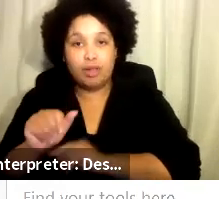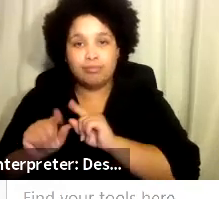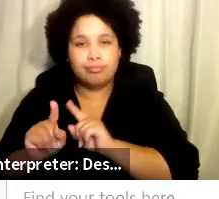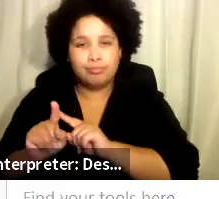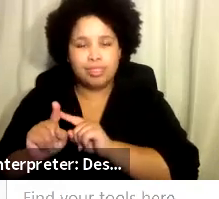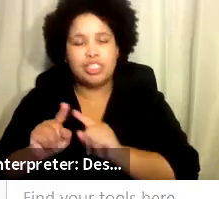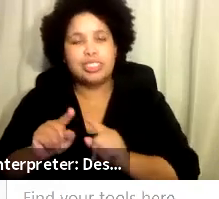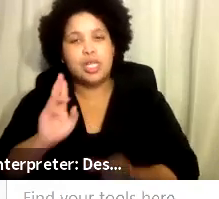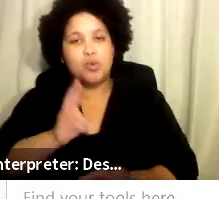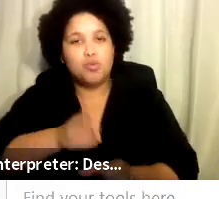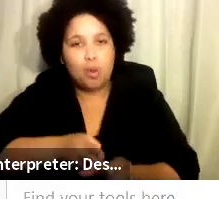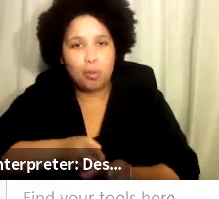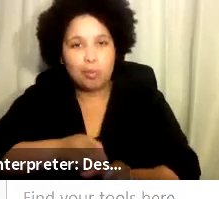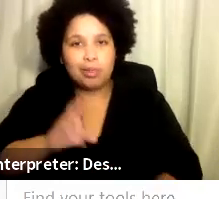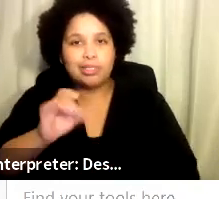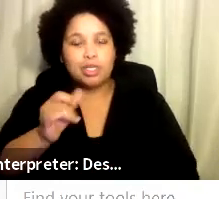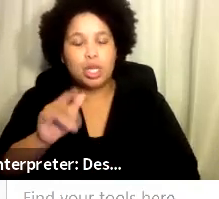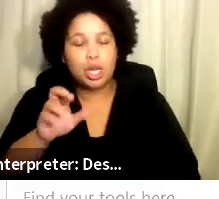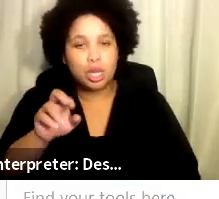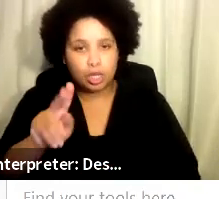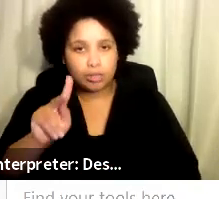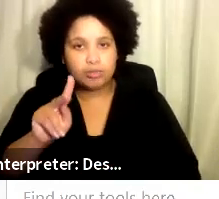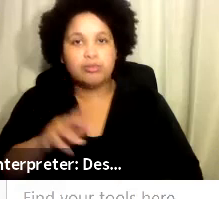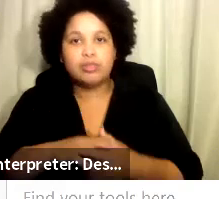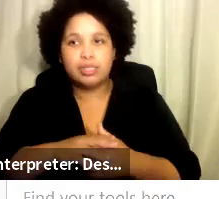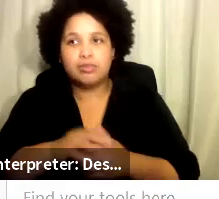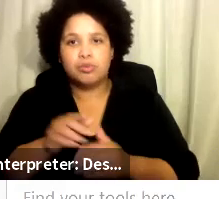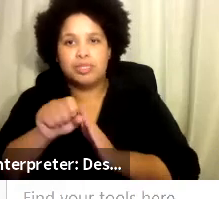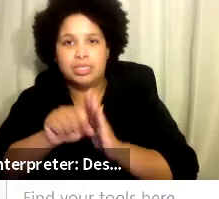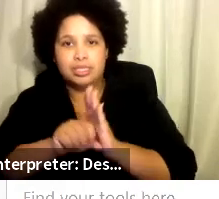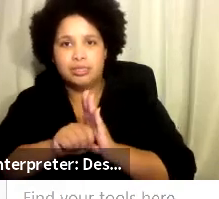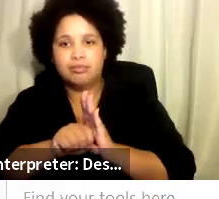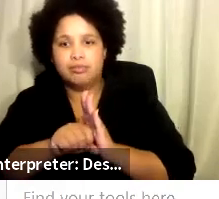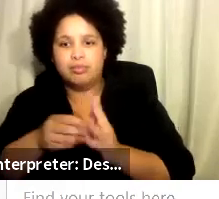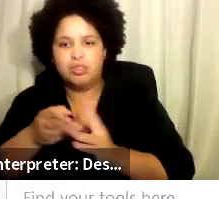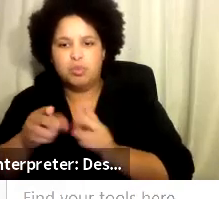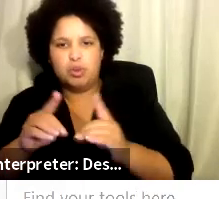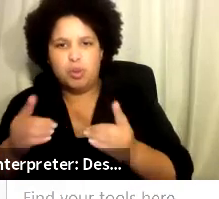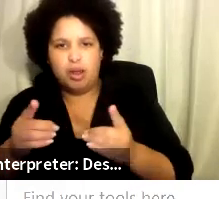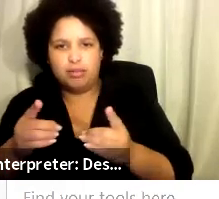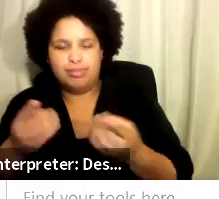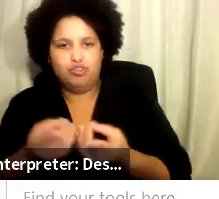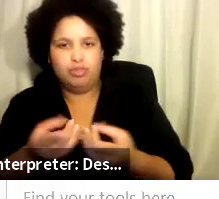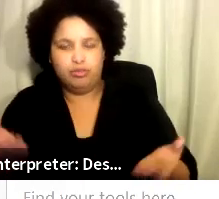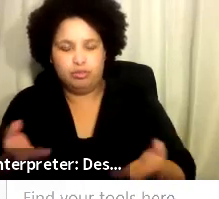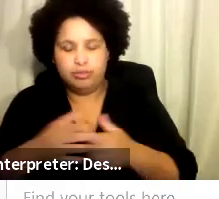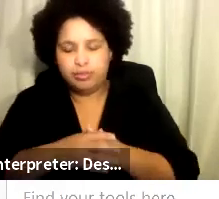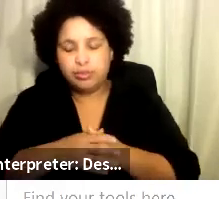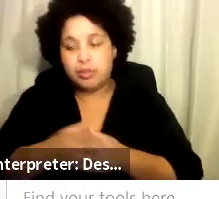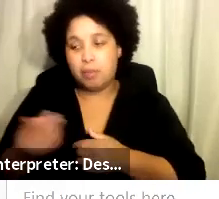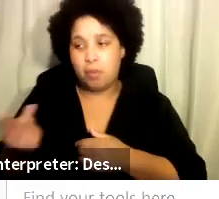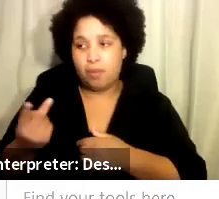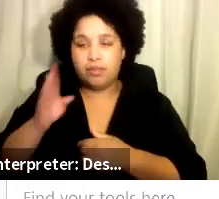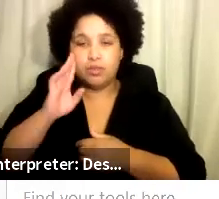our state preschool programs that are also supported through our district. So between the both of us, we are going to talk to you about